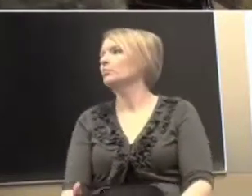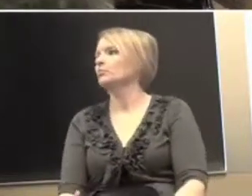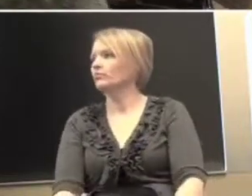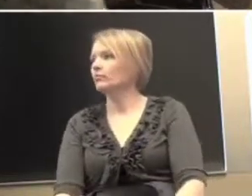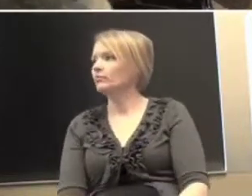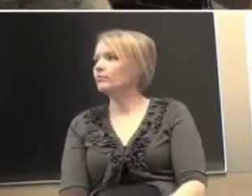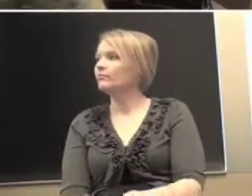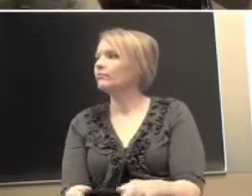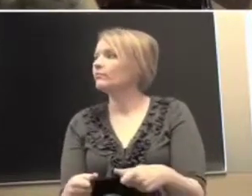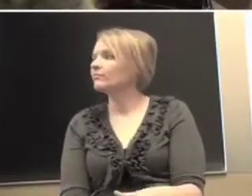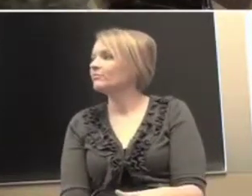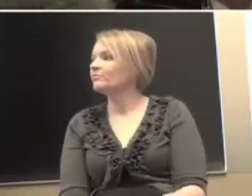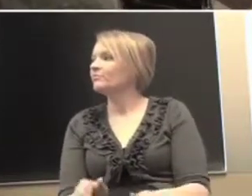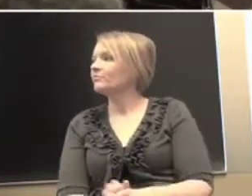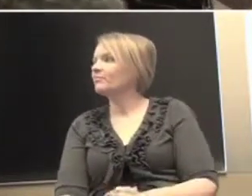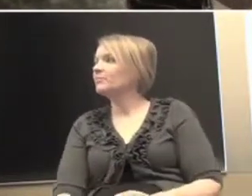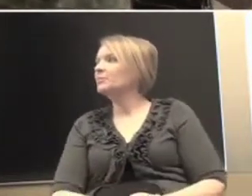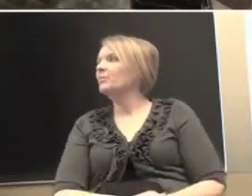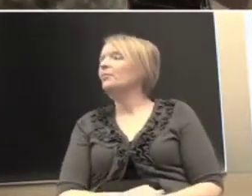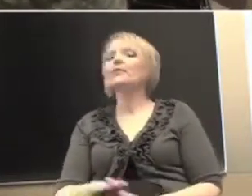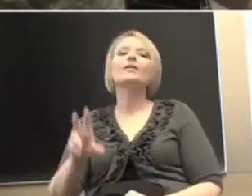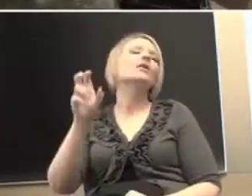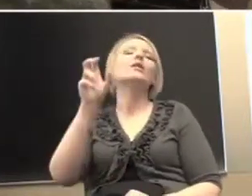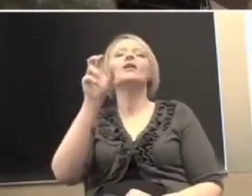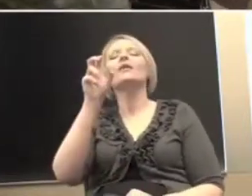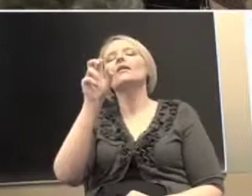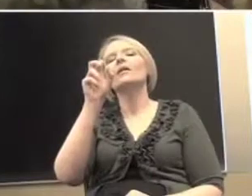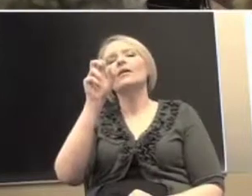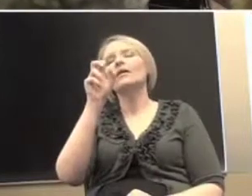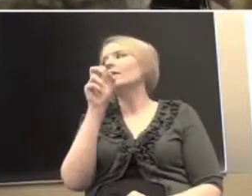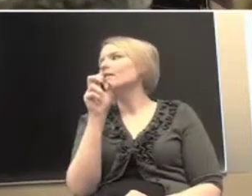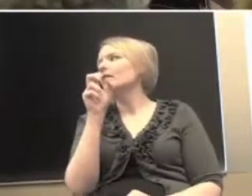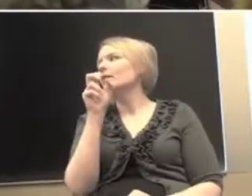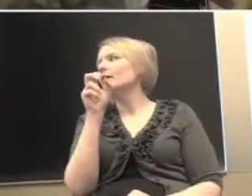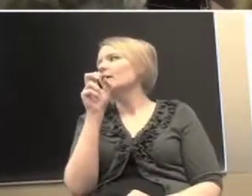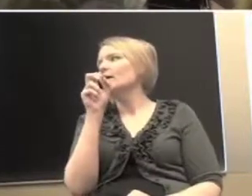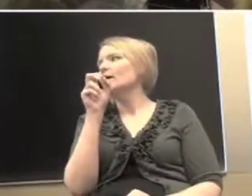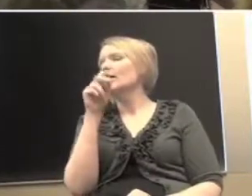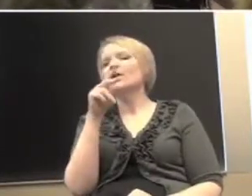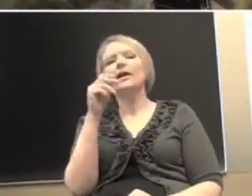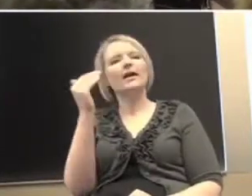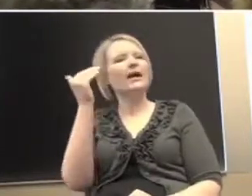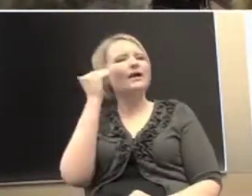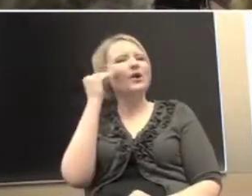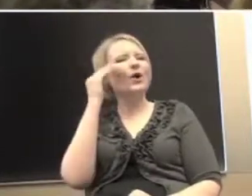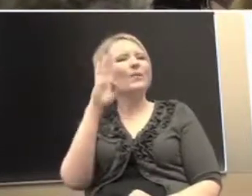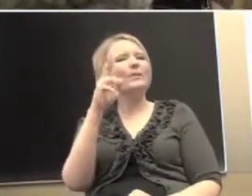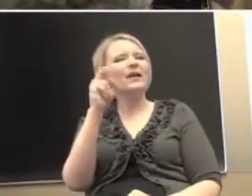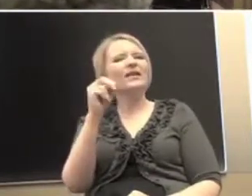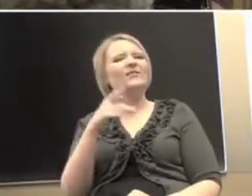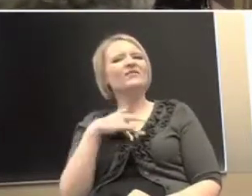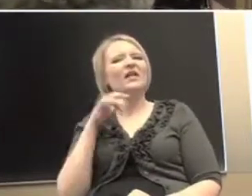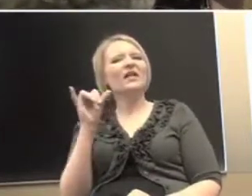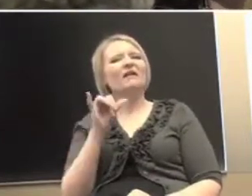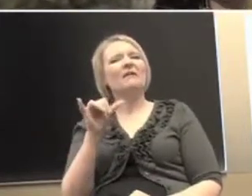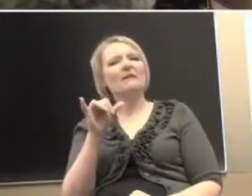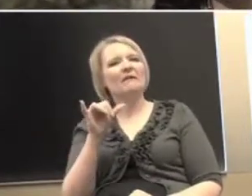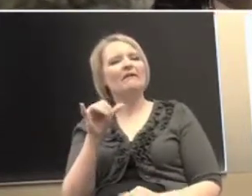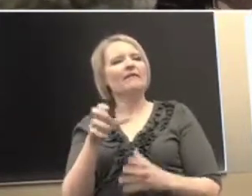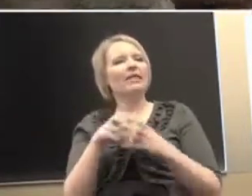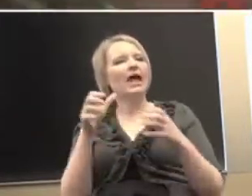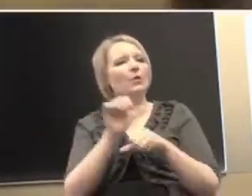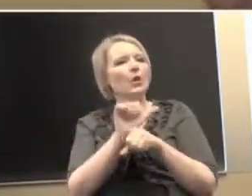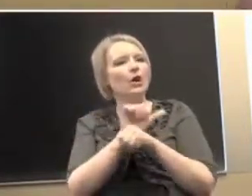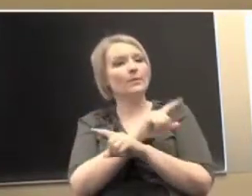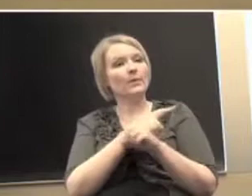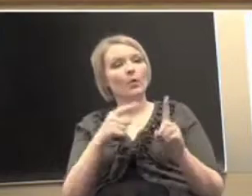Questions? All right, a couple of things just that I know that the bin thing sounds a lot of work. One of the big issues